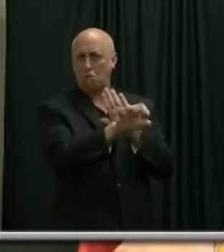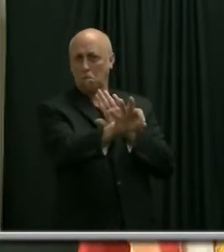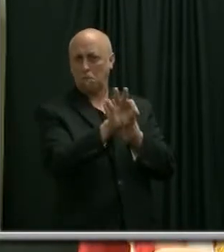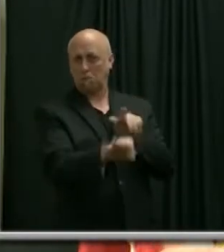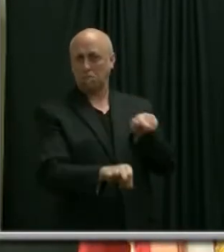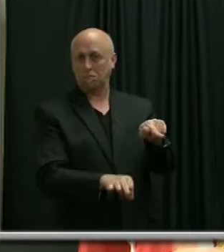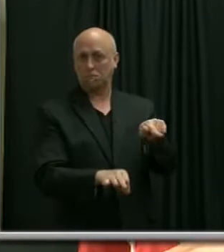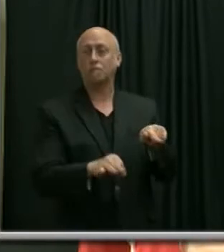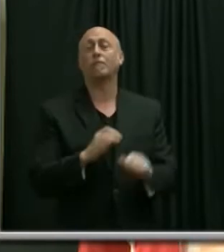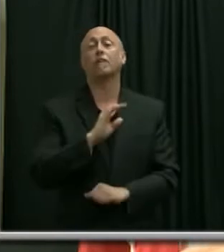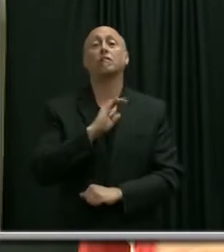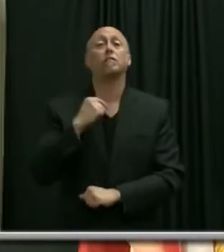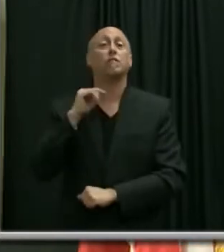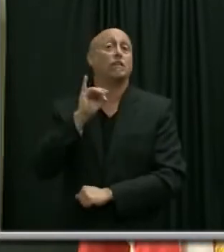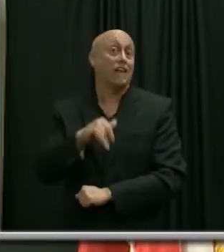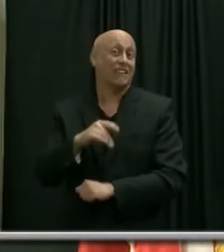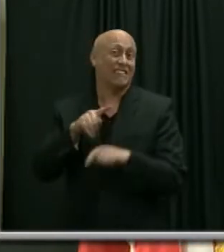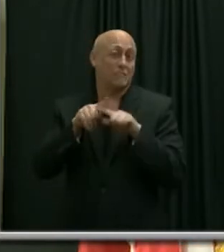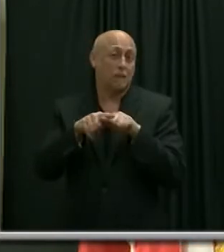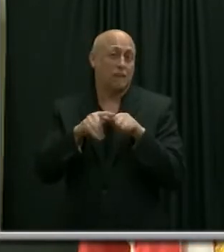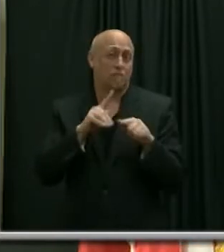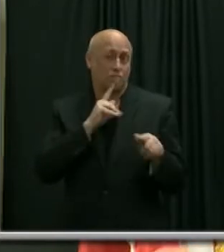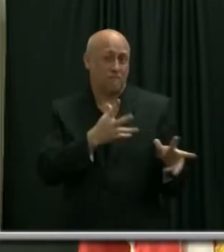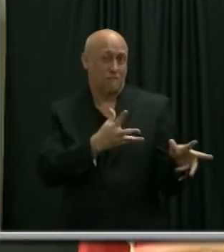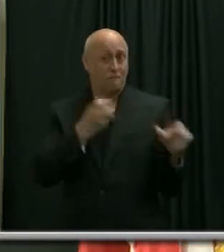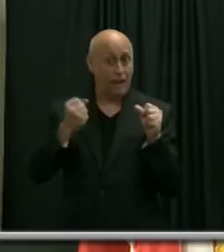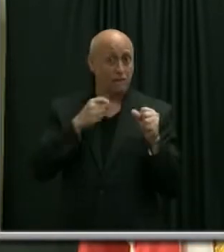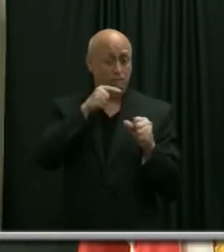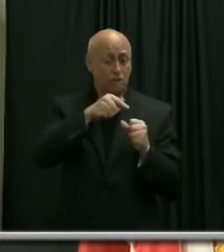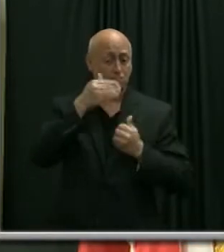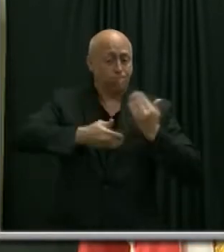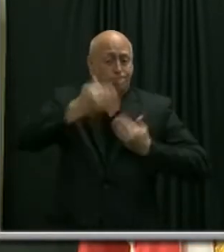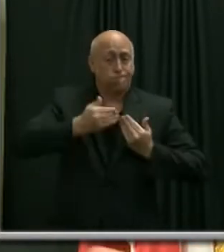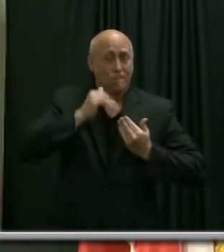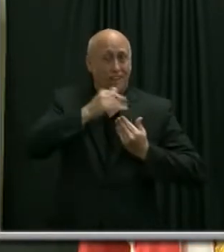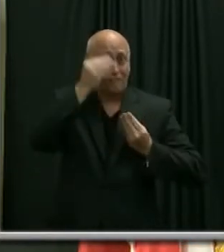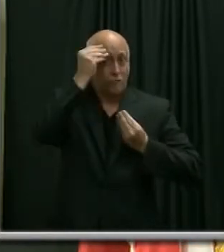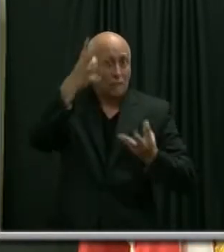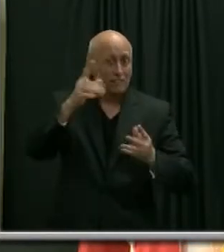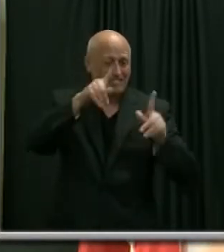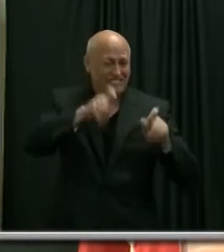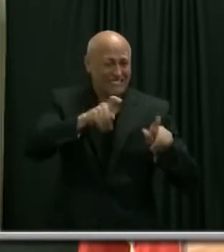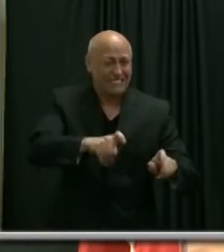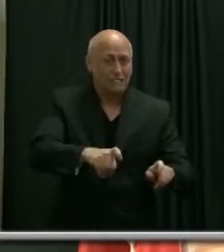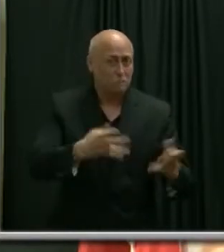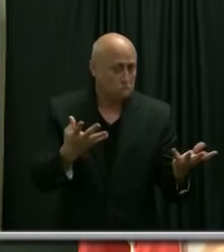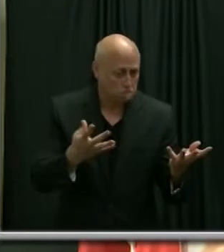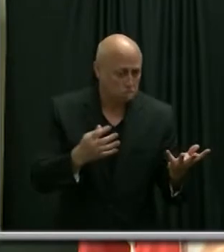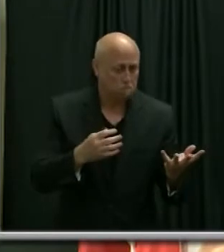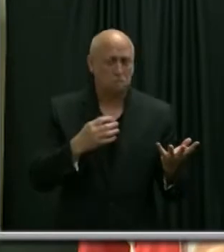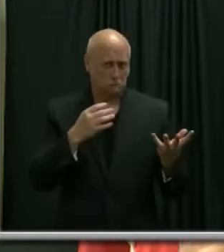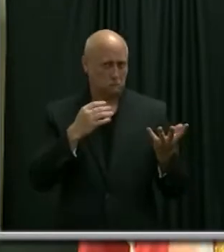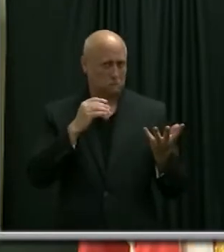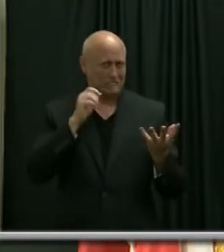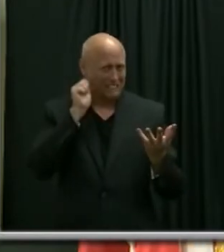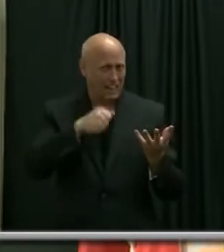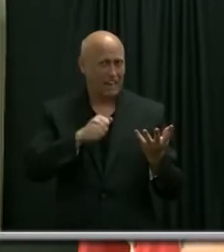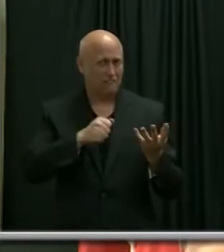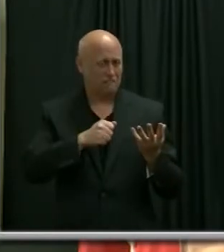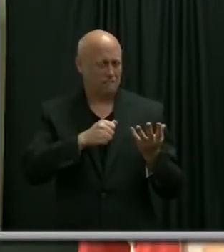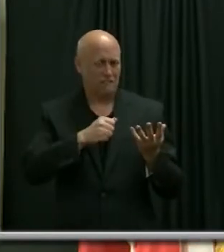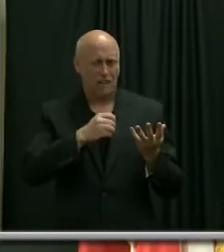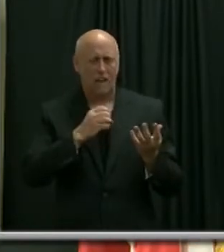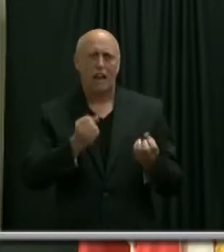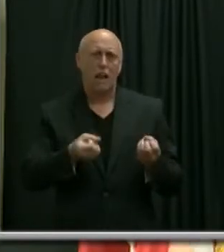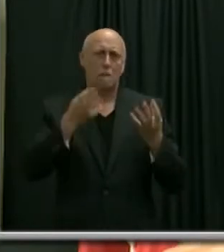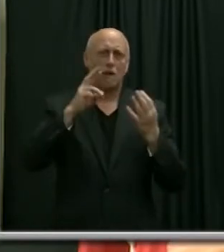is purely a function of how quickly those labs can process the tests, how quickly they can run tests at one time, how